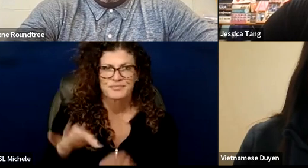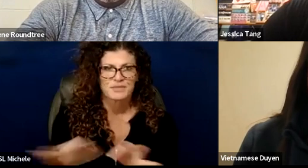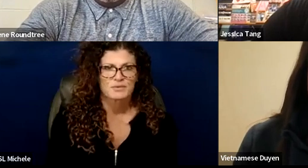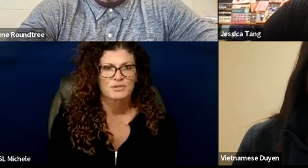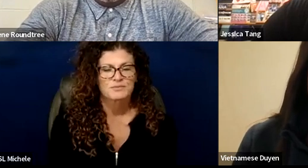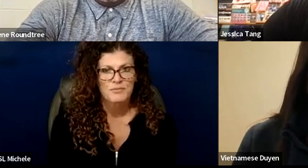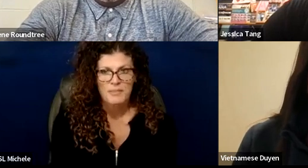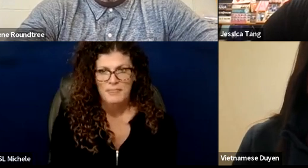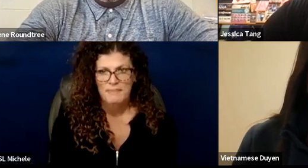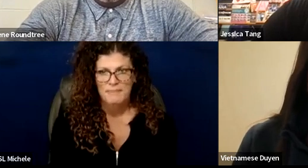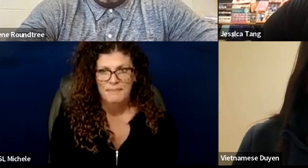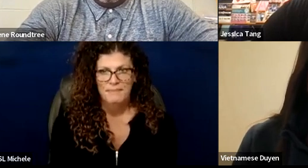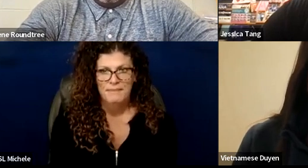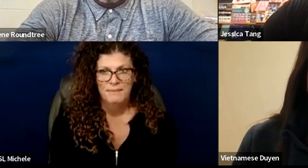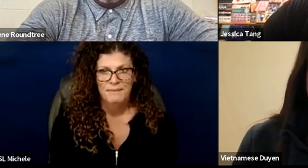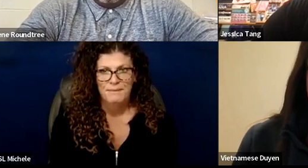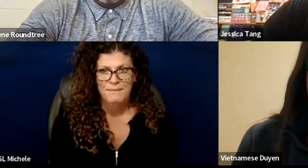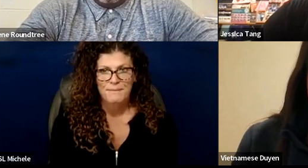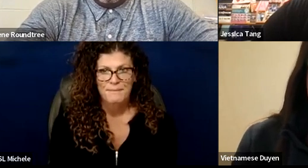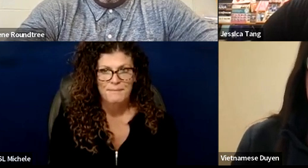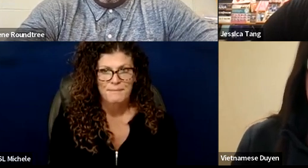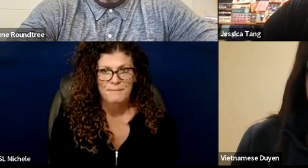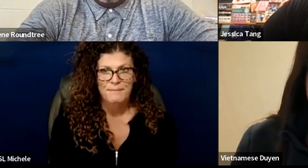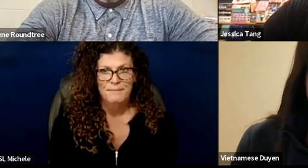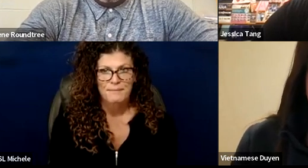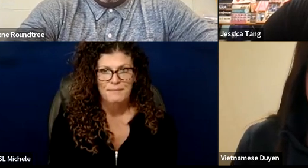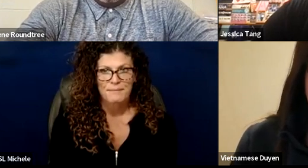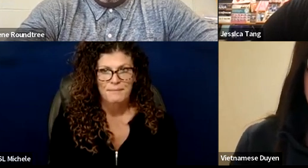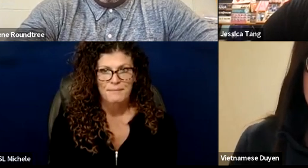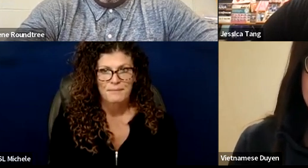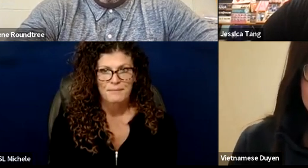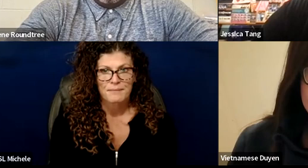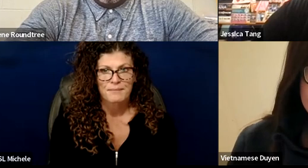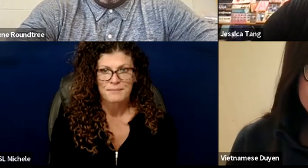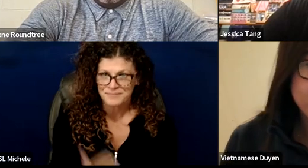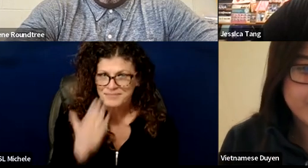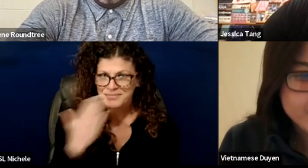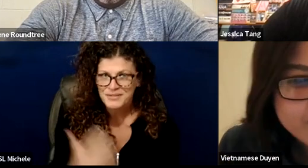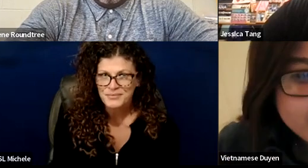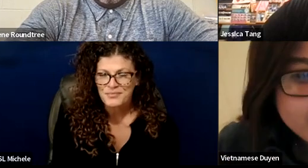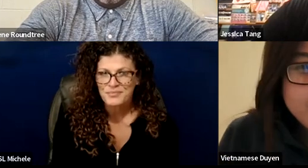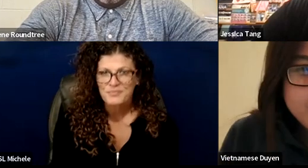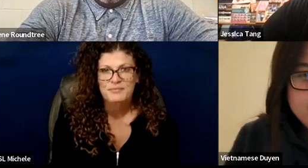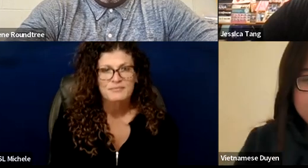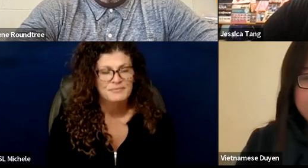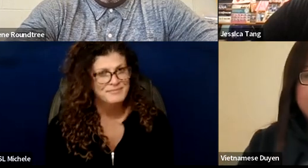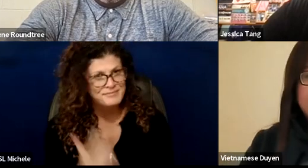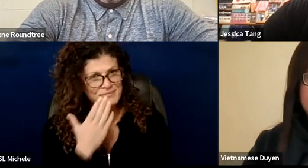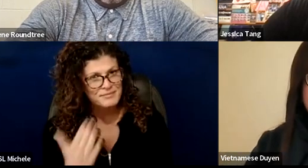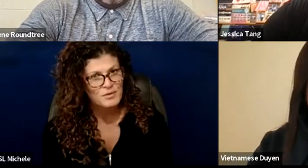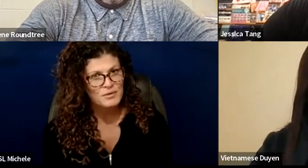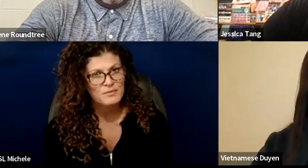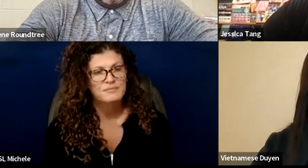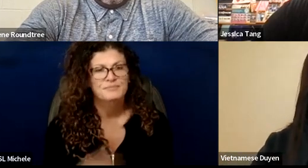nay. Xin bấm vào quả cầu và chọn ngôn ngữ tiếng Việt Nam. Xin chào quý vị. Thank you. Yes, thank you very much. Will